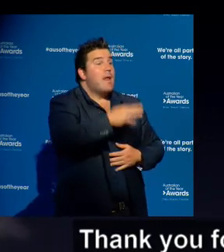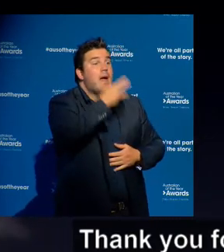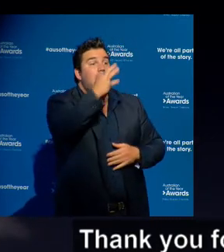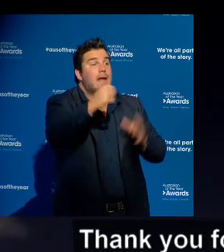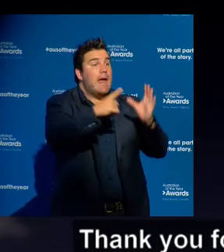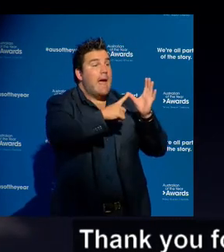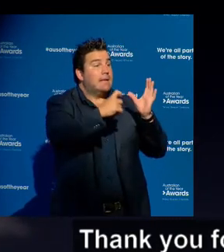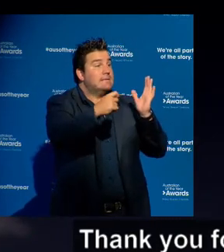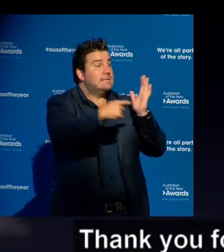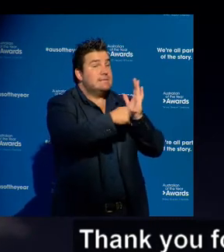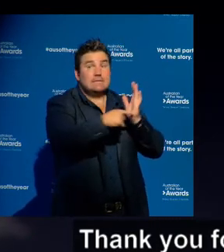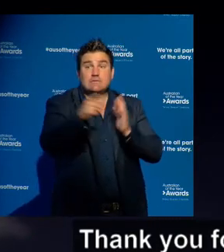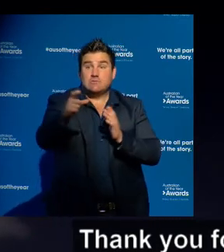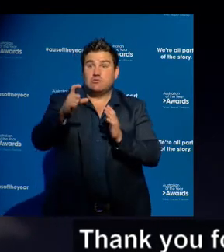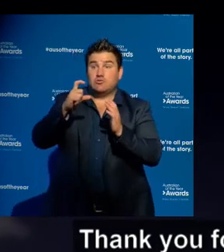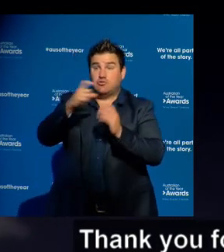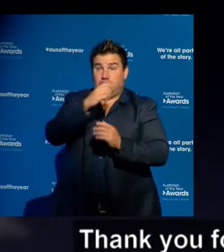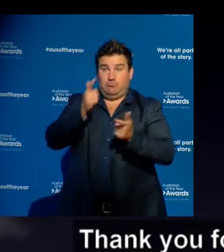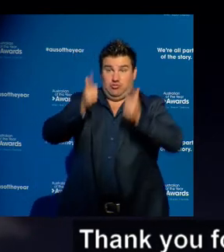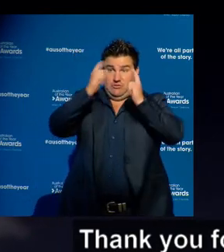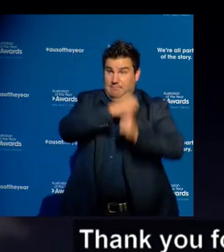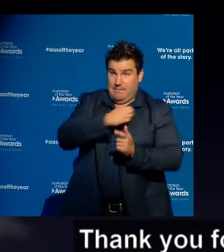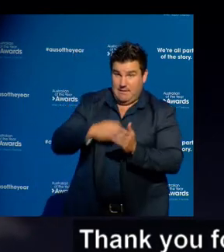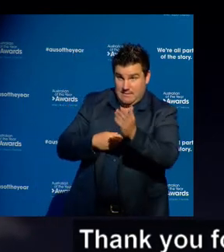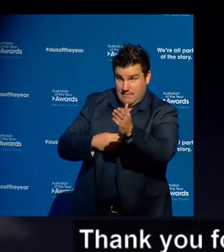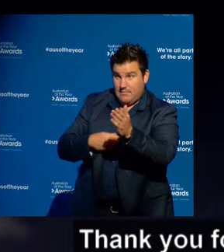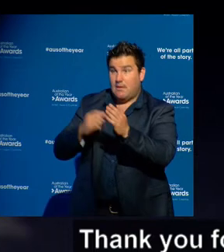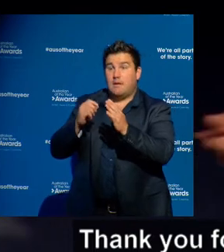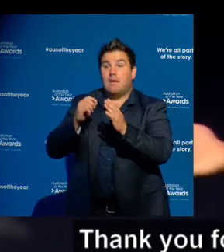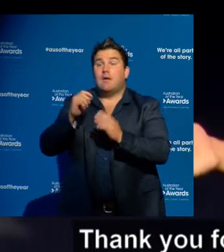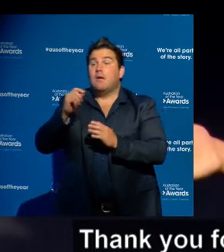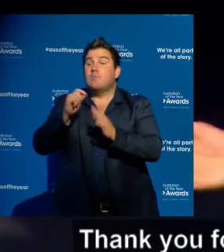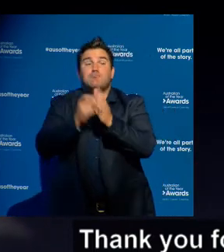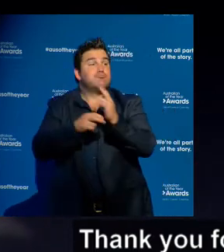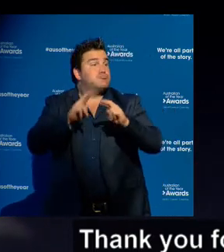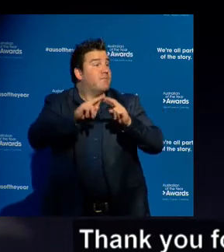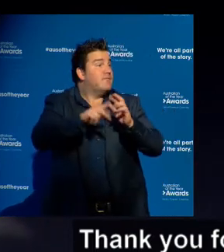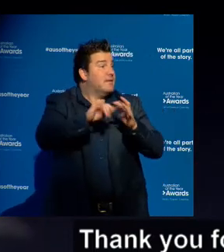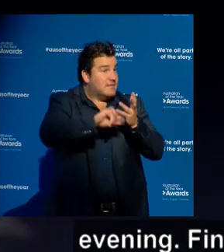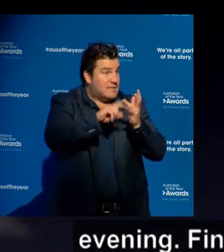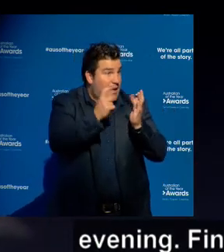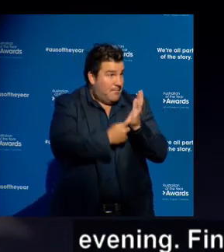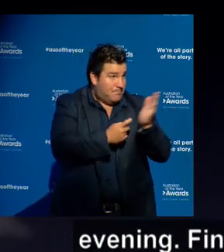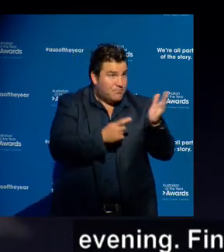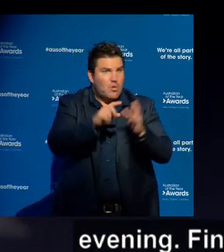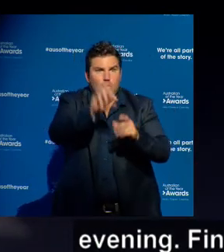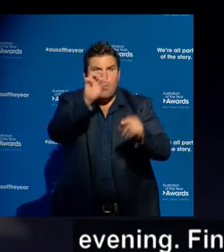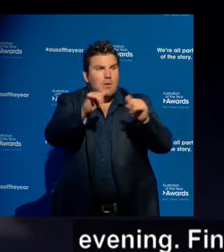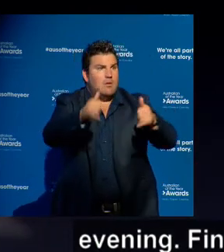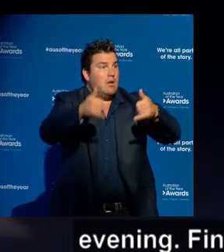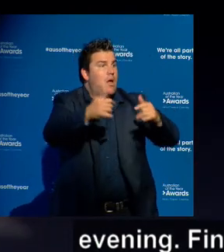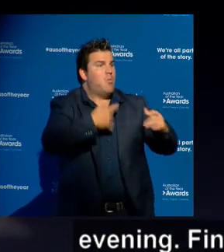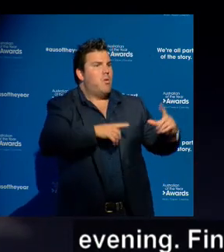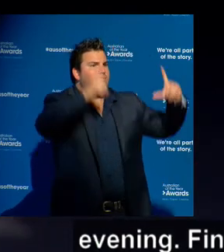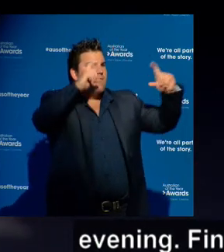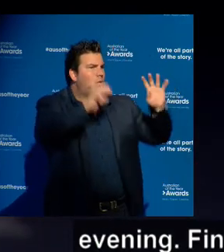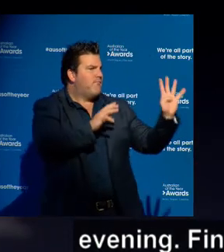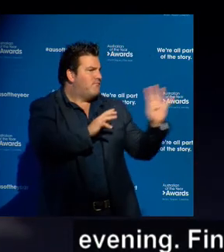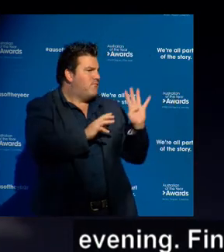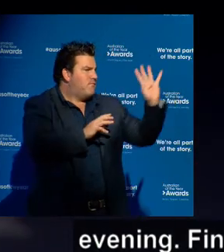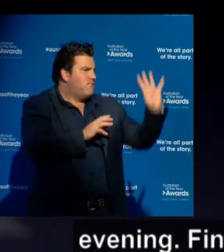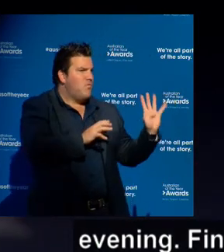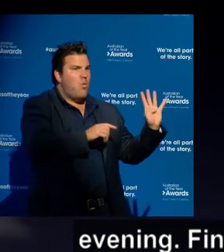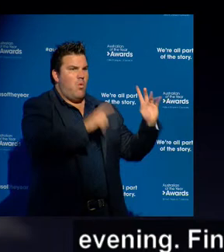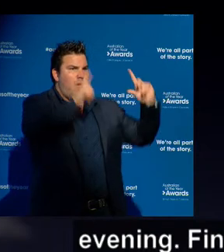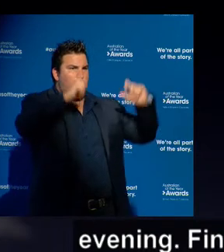ACT Chief Minister and Professor Kalmer to join us and the nominees and the recipients on stage for some photos.